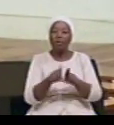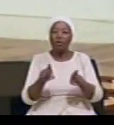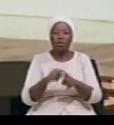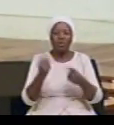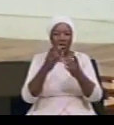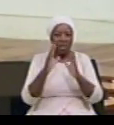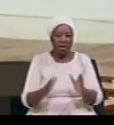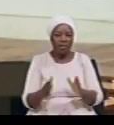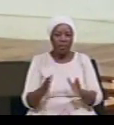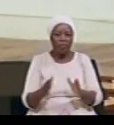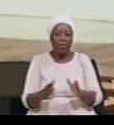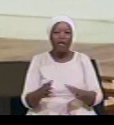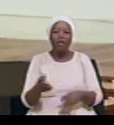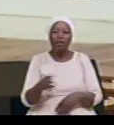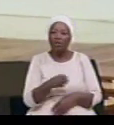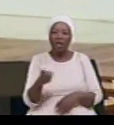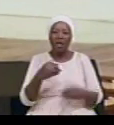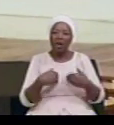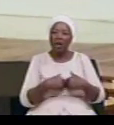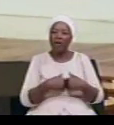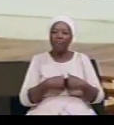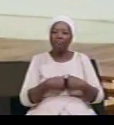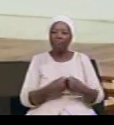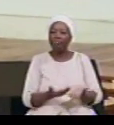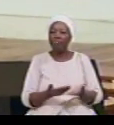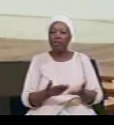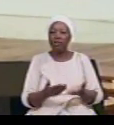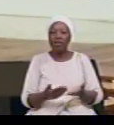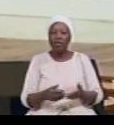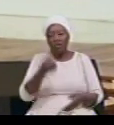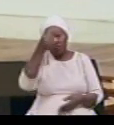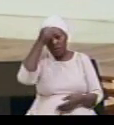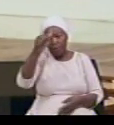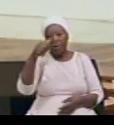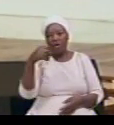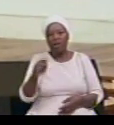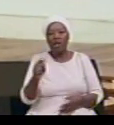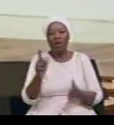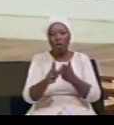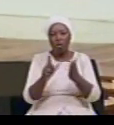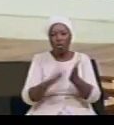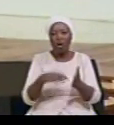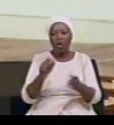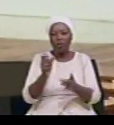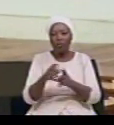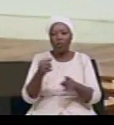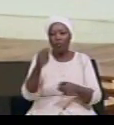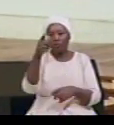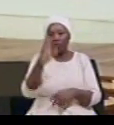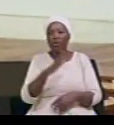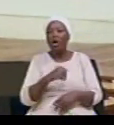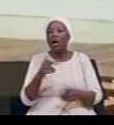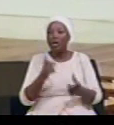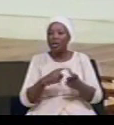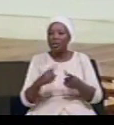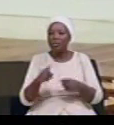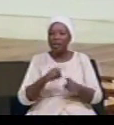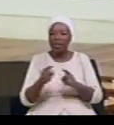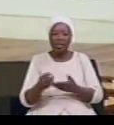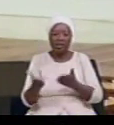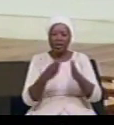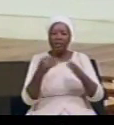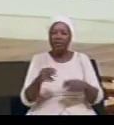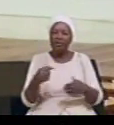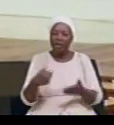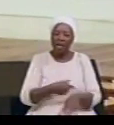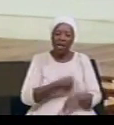and the word of God. But now they sacrificed a lamb as a substitute. And when I see